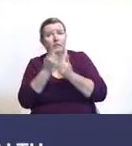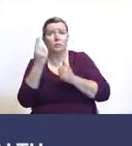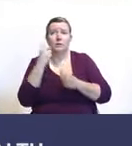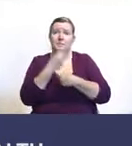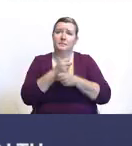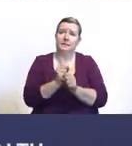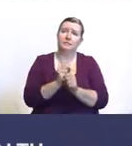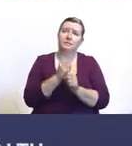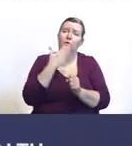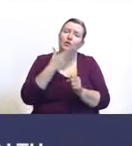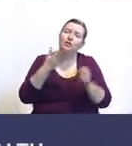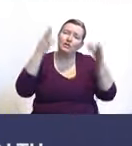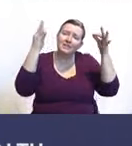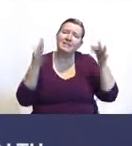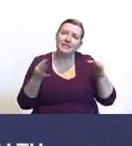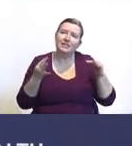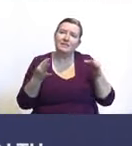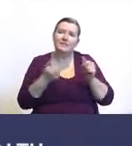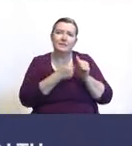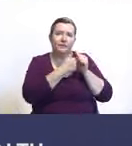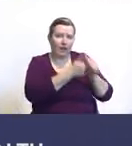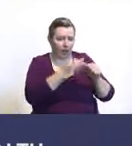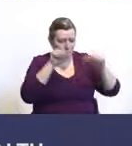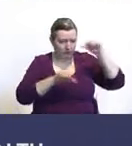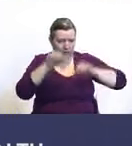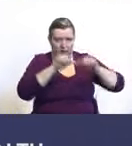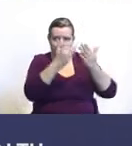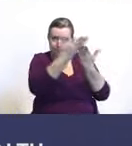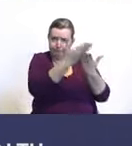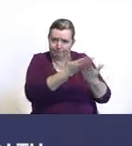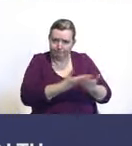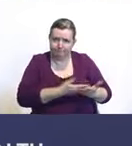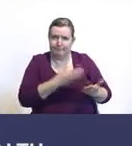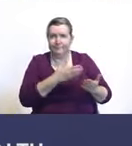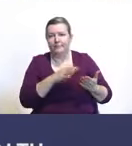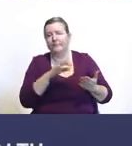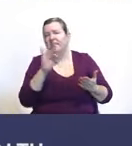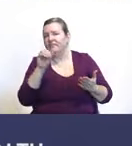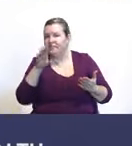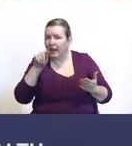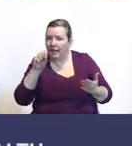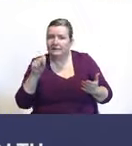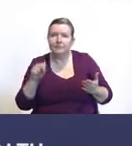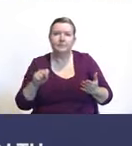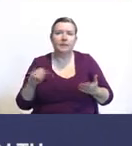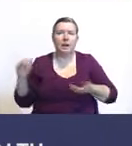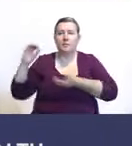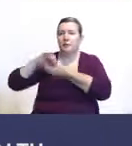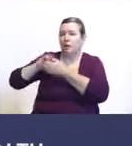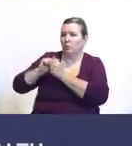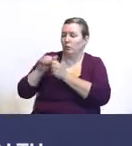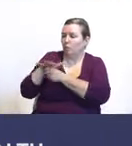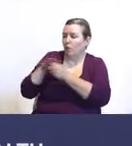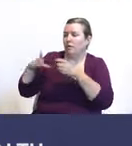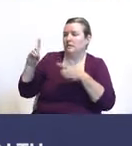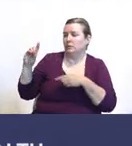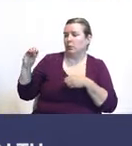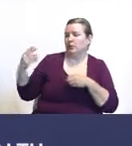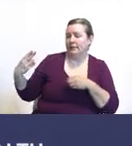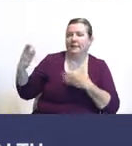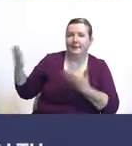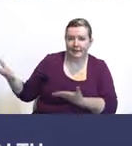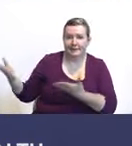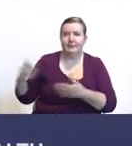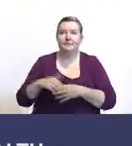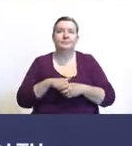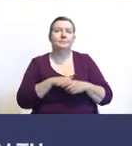decisions based on the science and the data and the facts, working with their local health authorities. But clearly things like we all know, and parents